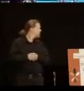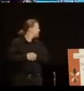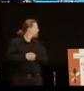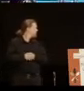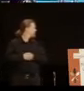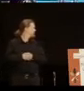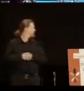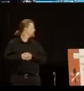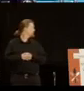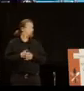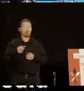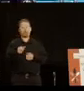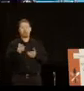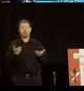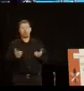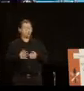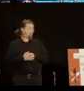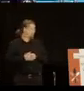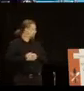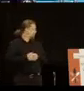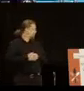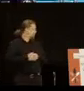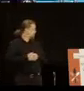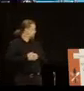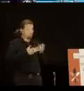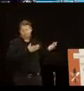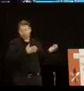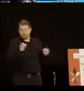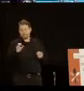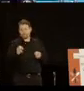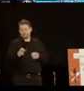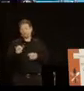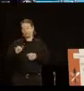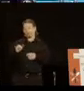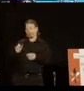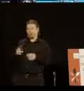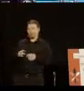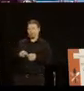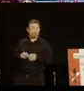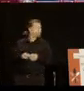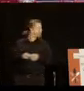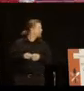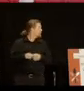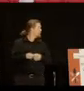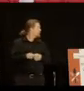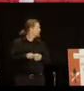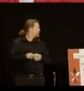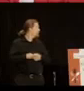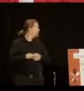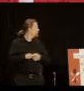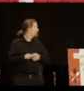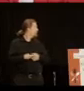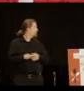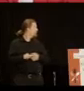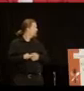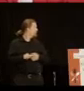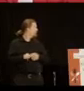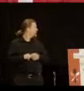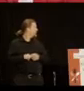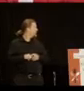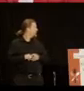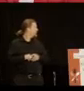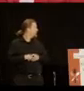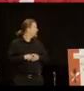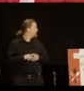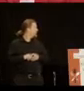Oh, here we go. Oh, can I drink out of it? Is it full of beer? We can arrange that. Should I open it? Yeah, sure.